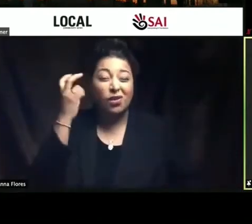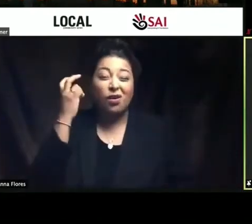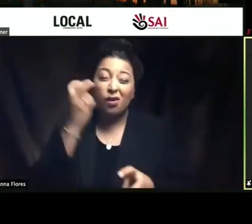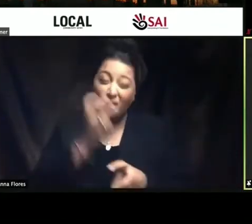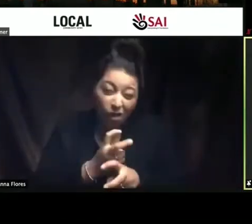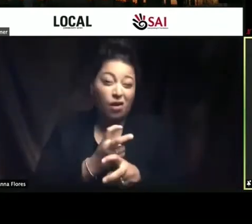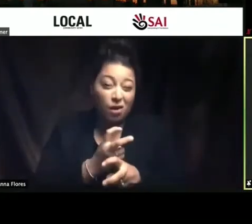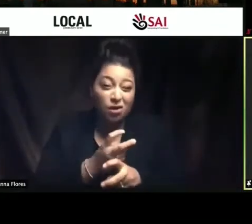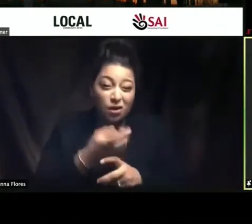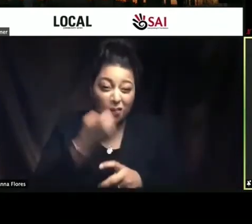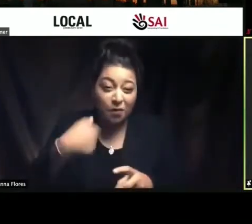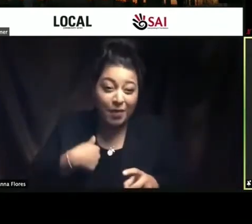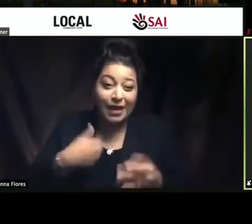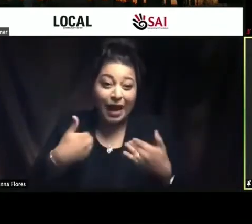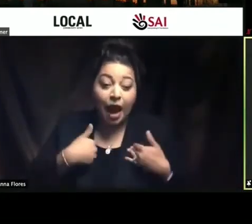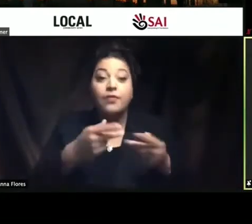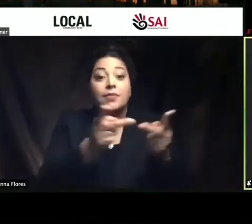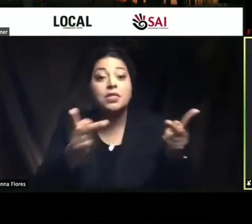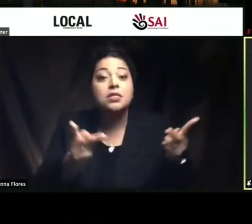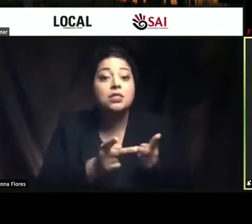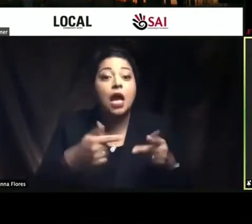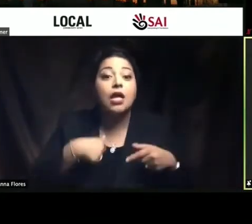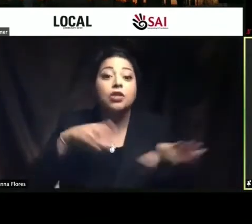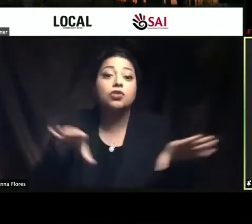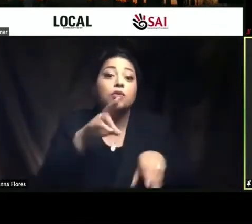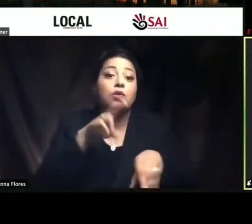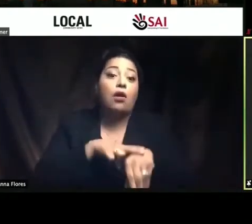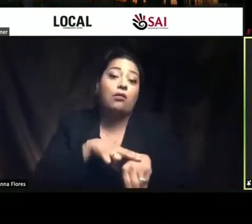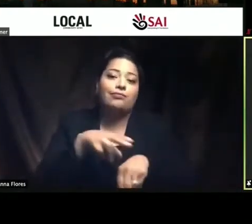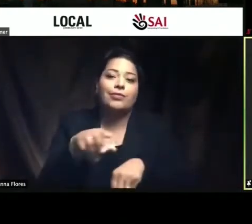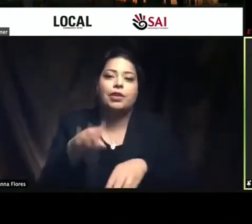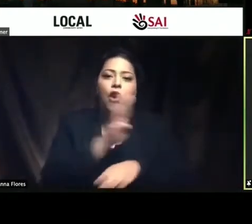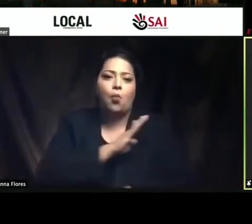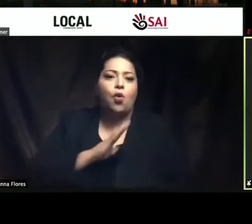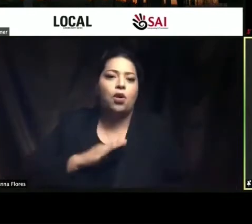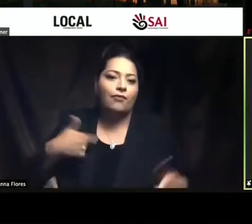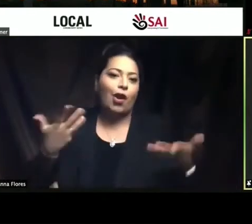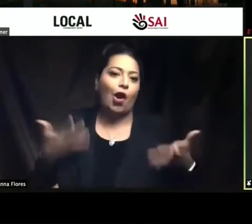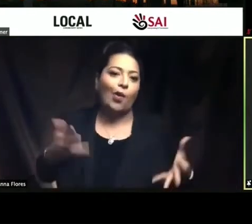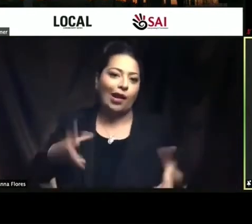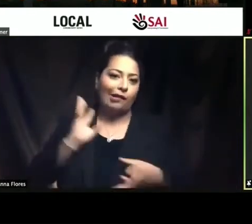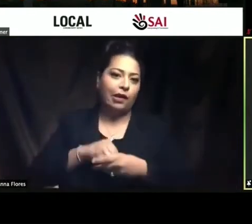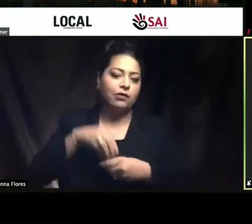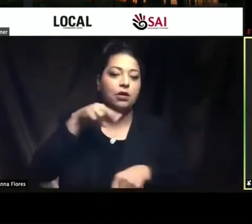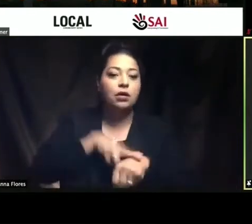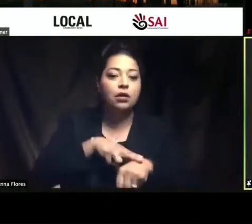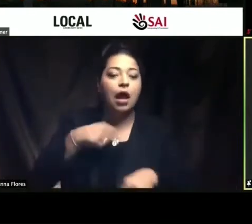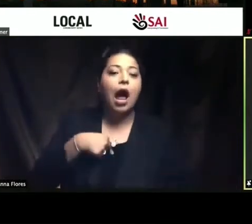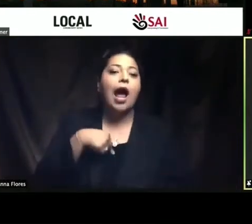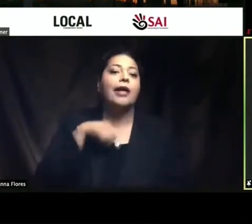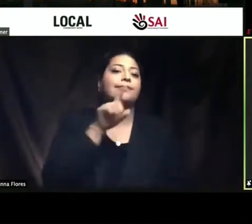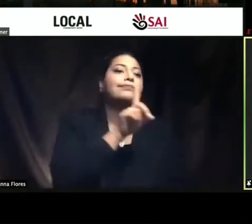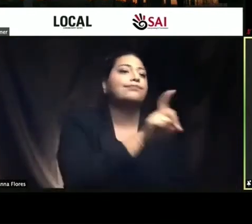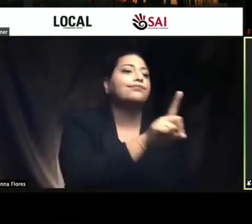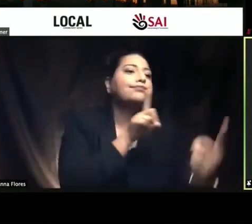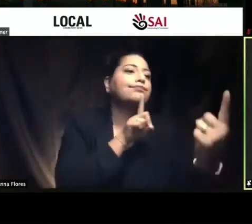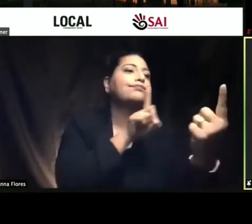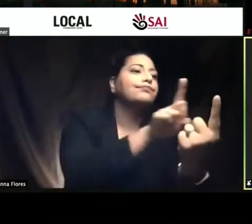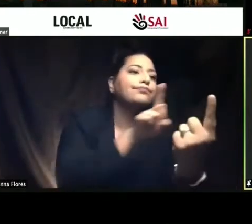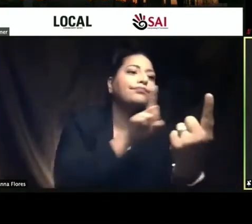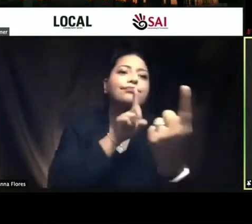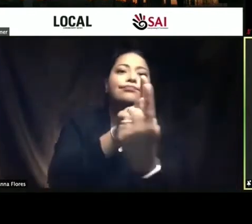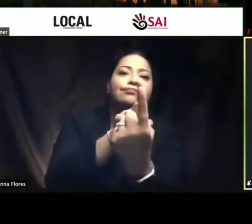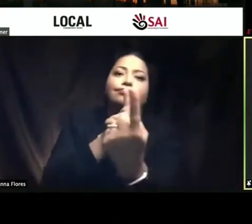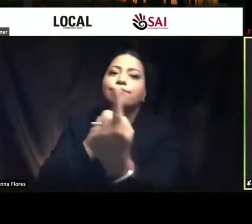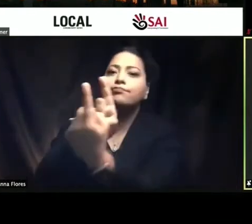just to get the positions that I did on those boards. I went around to all the council members because I was not